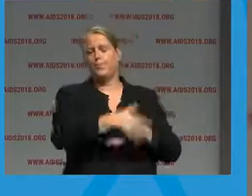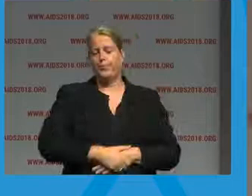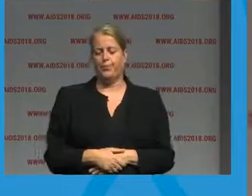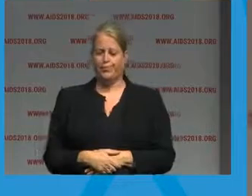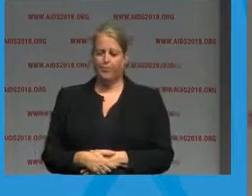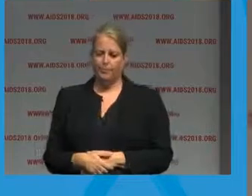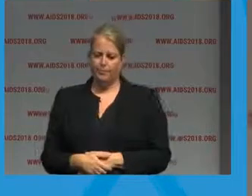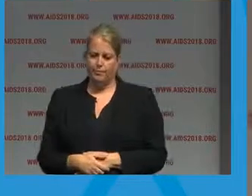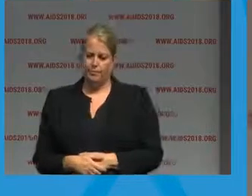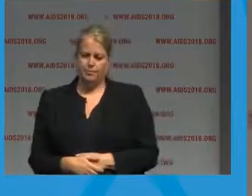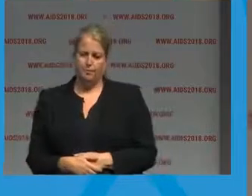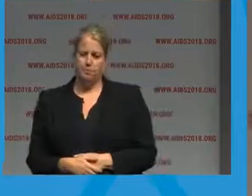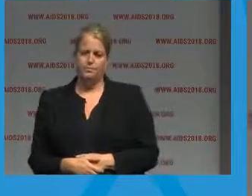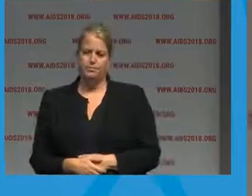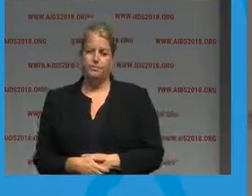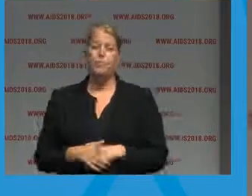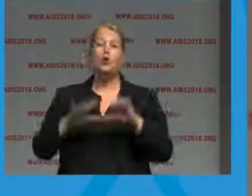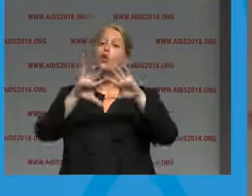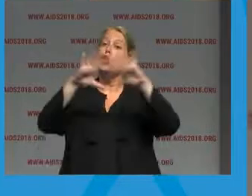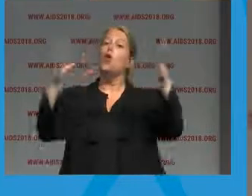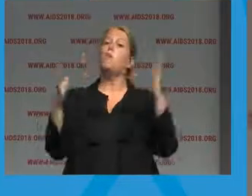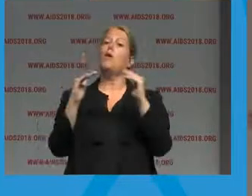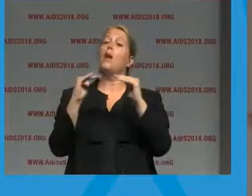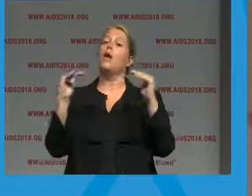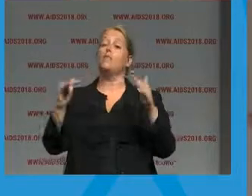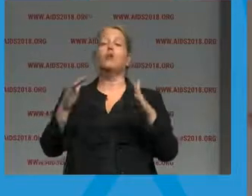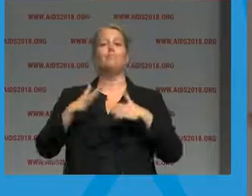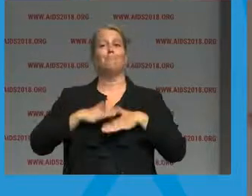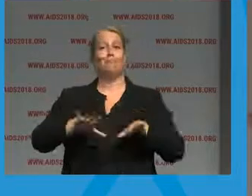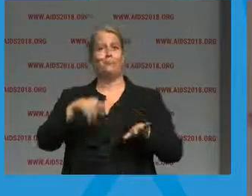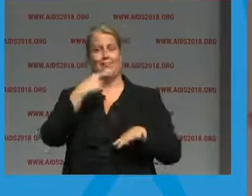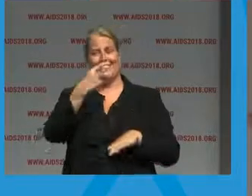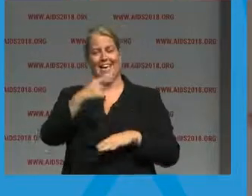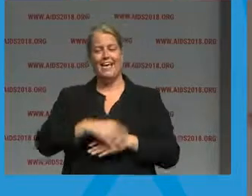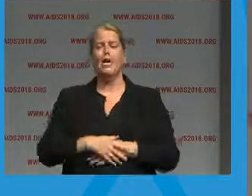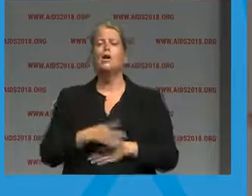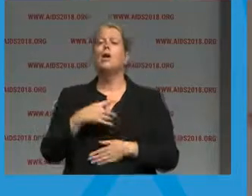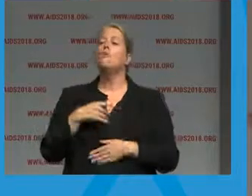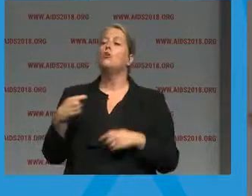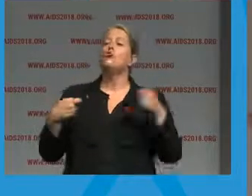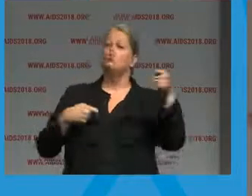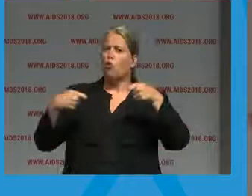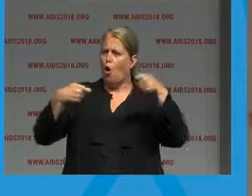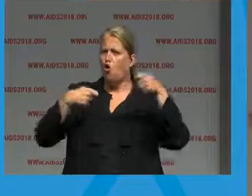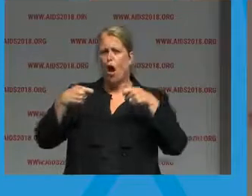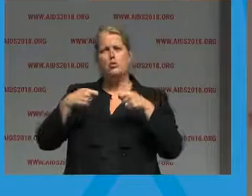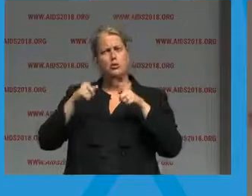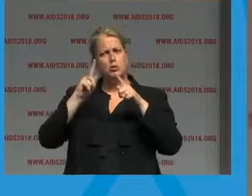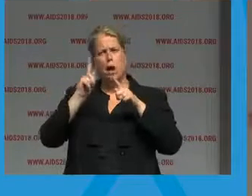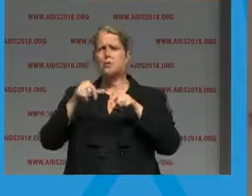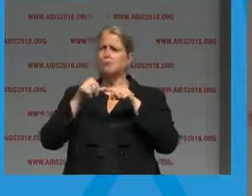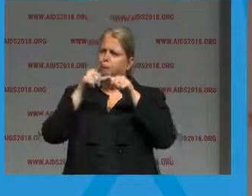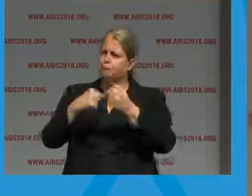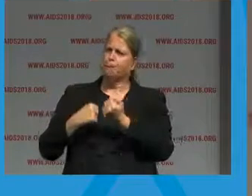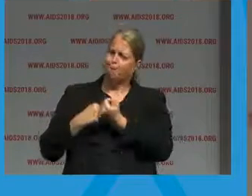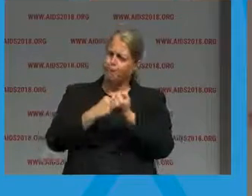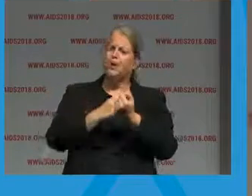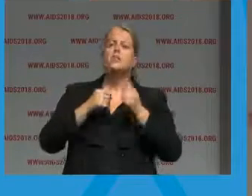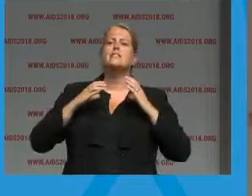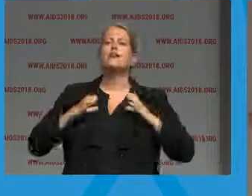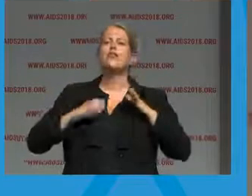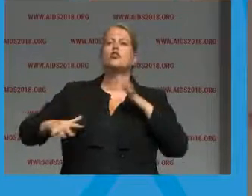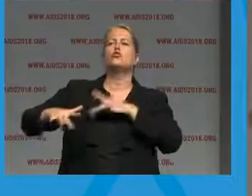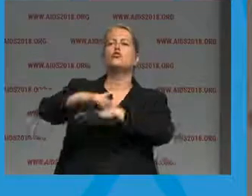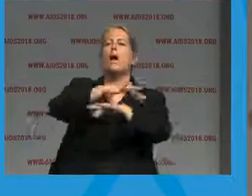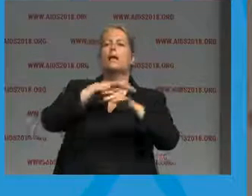At a global level, I'd like to say it is important for donors to continue supporting civil society movement.